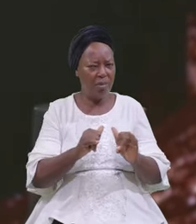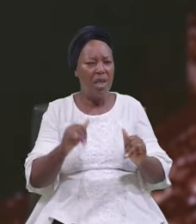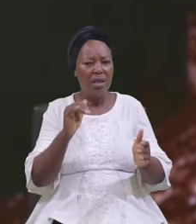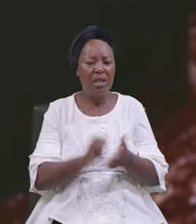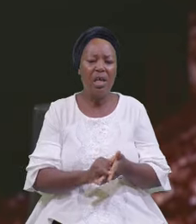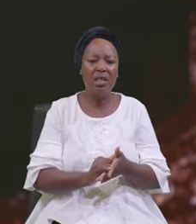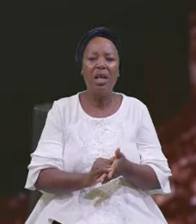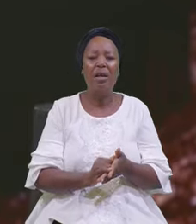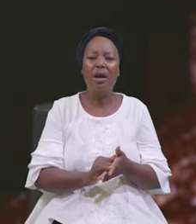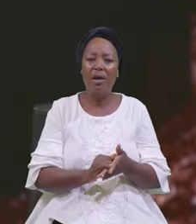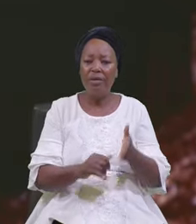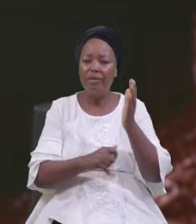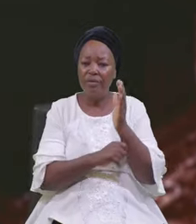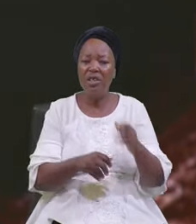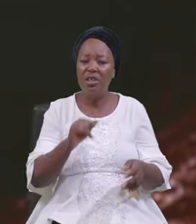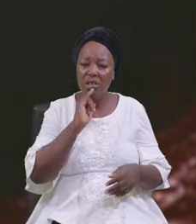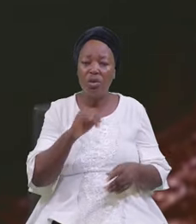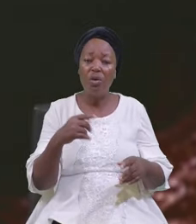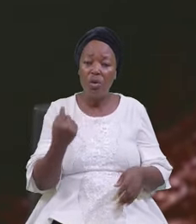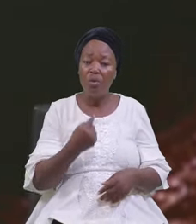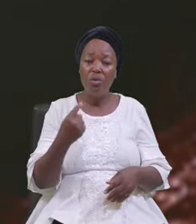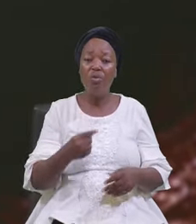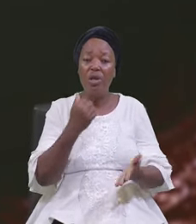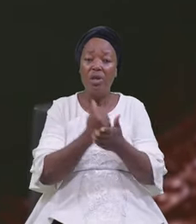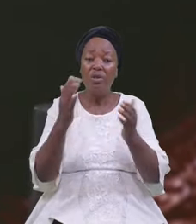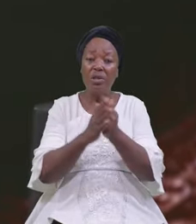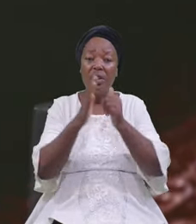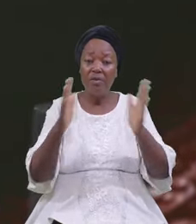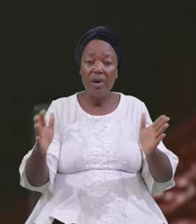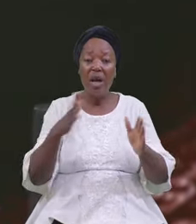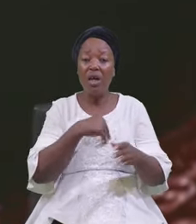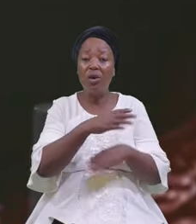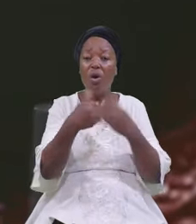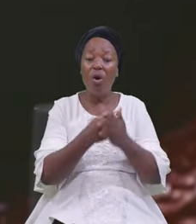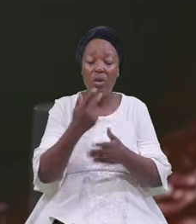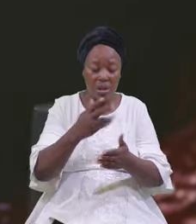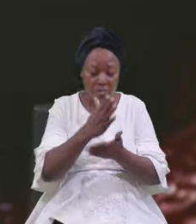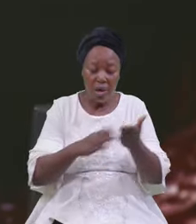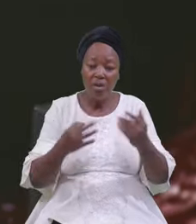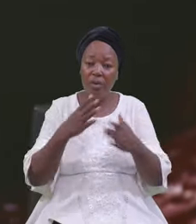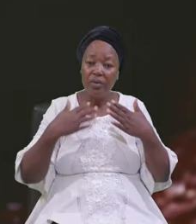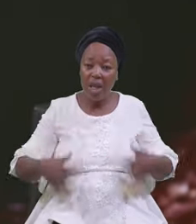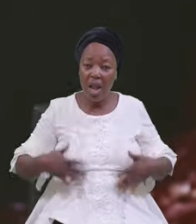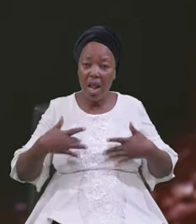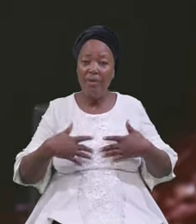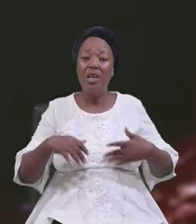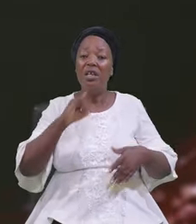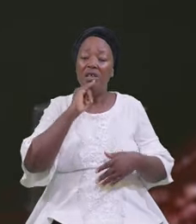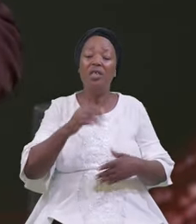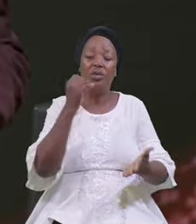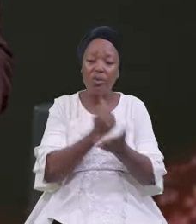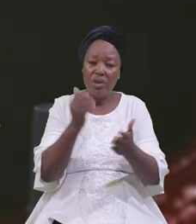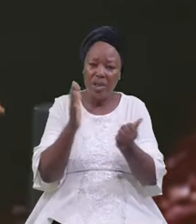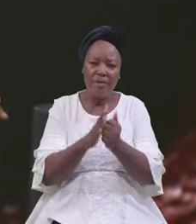always crucified. And all the parts or the different parts of his life is always